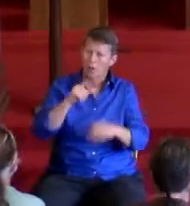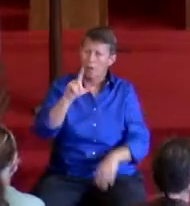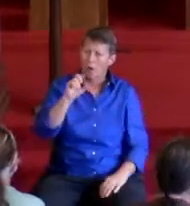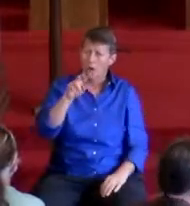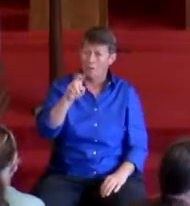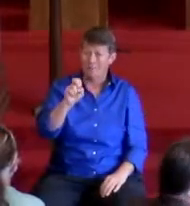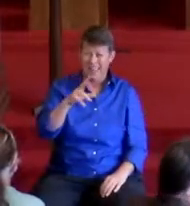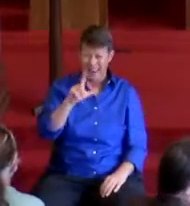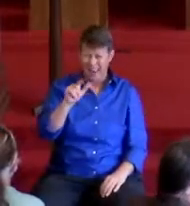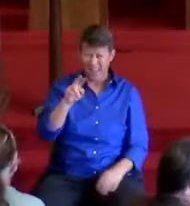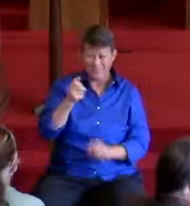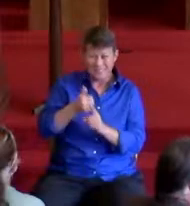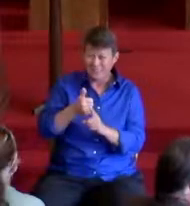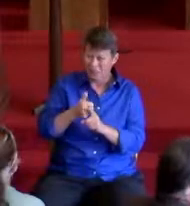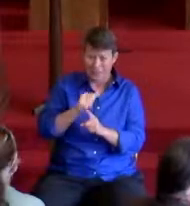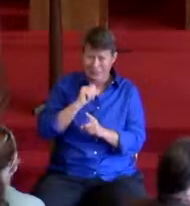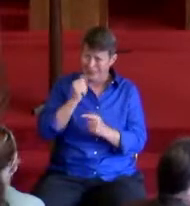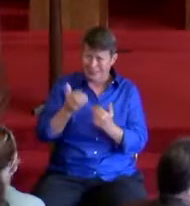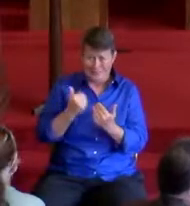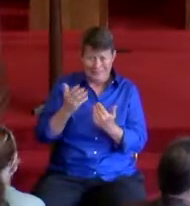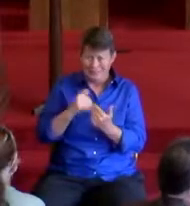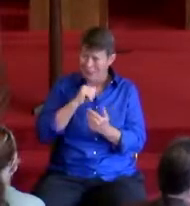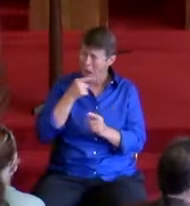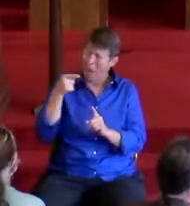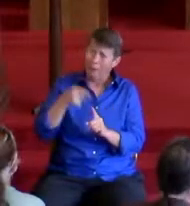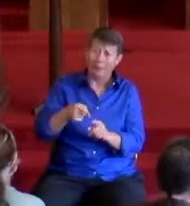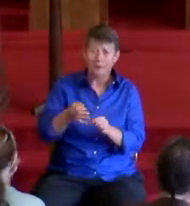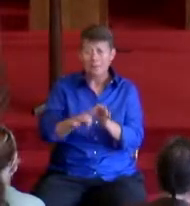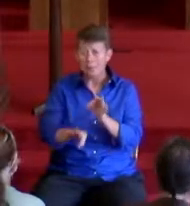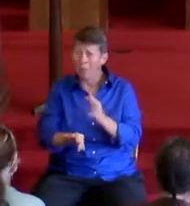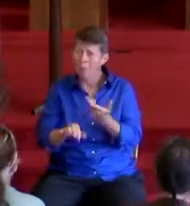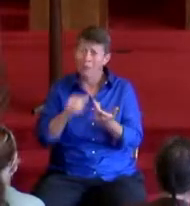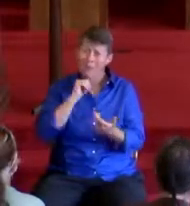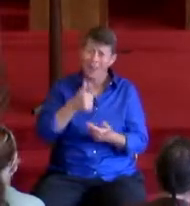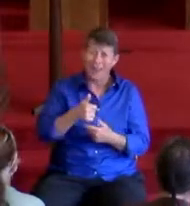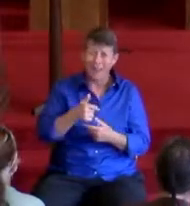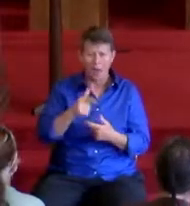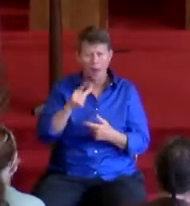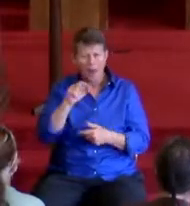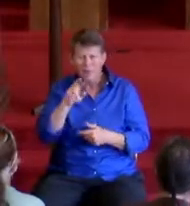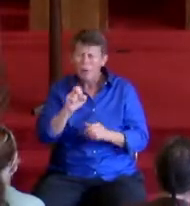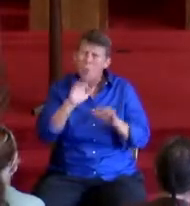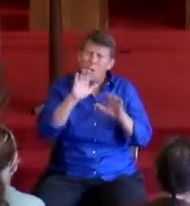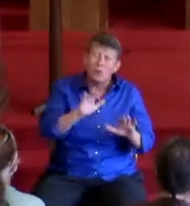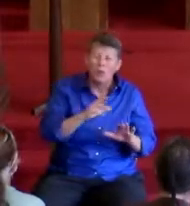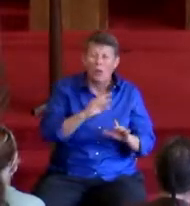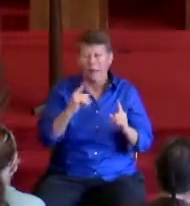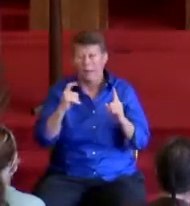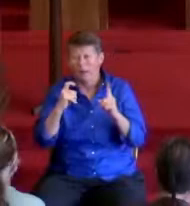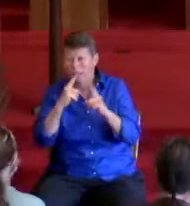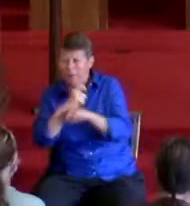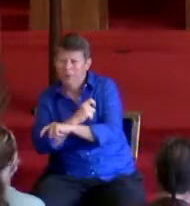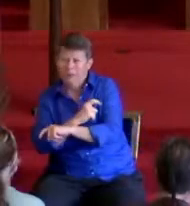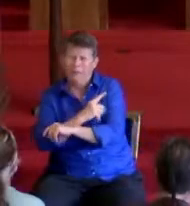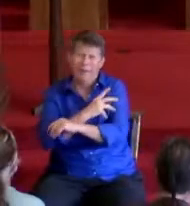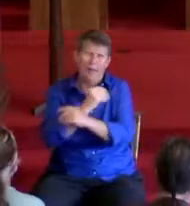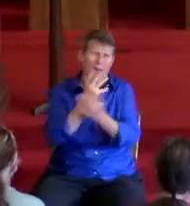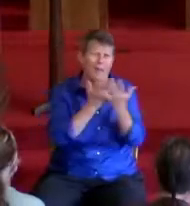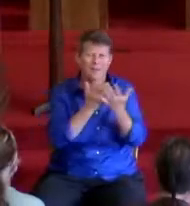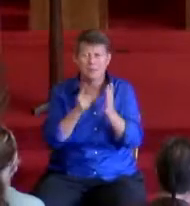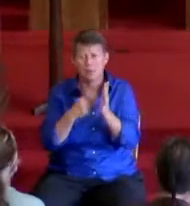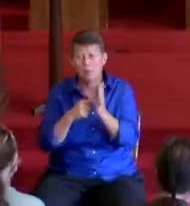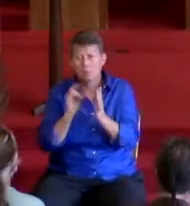love is? And you know how wonderful love is? And you know how